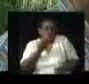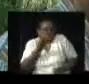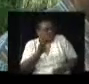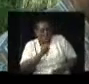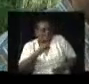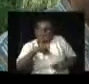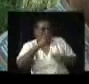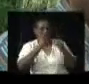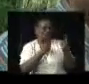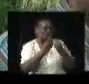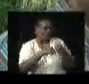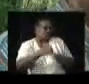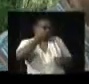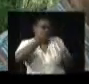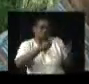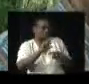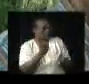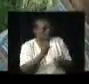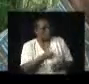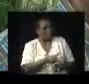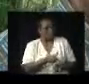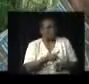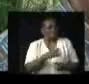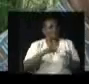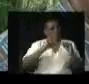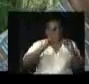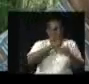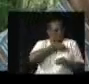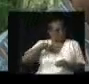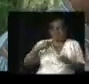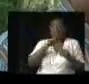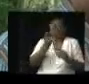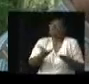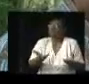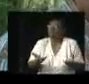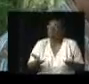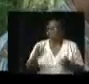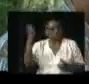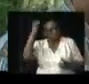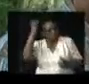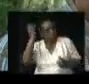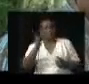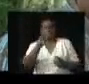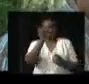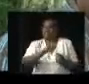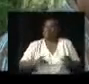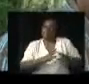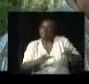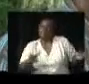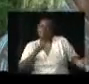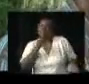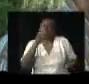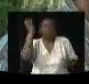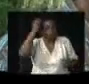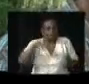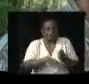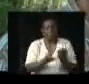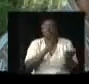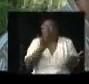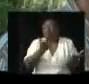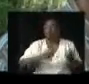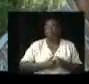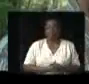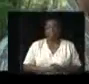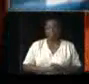Vasseur, Director of the NV Energy Company of Suriname, ABS, had a meeting with the President. He